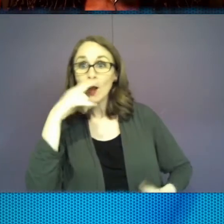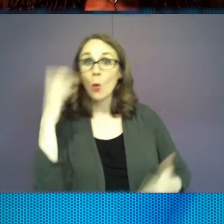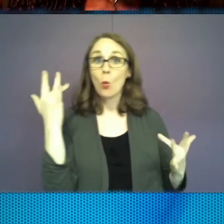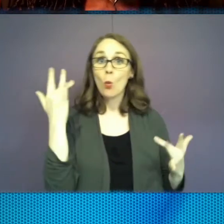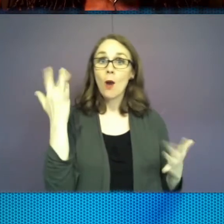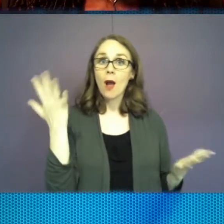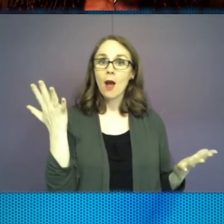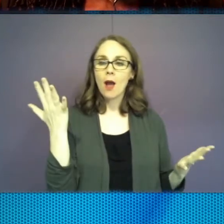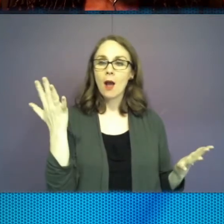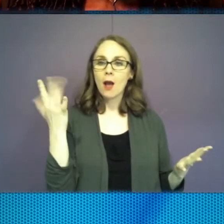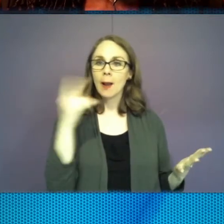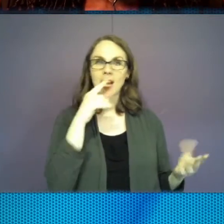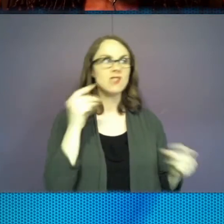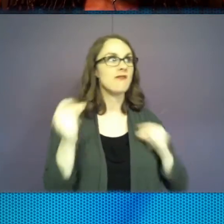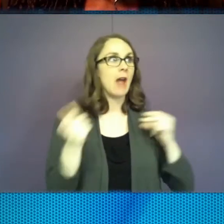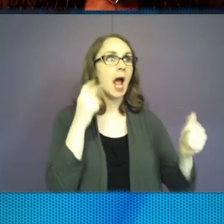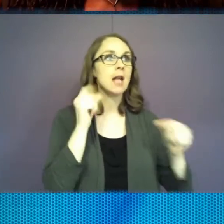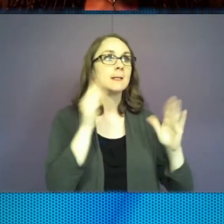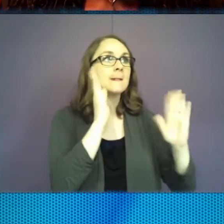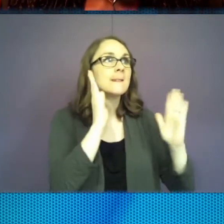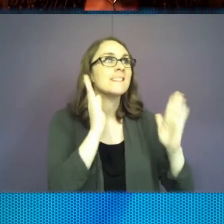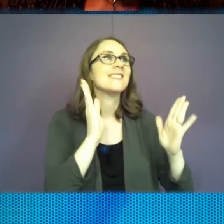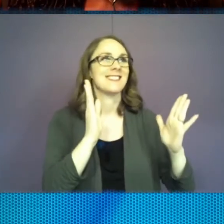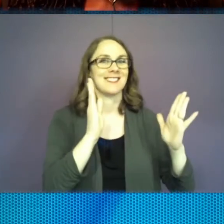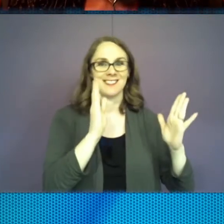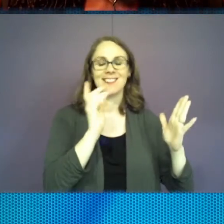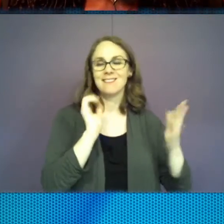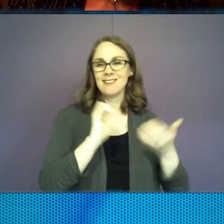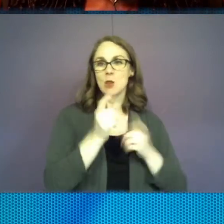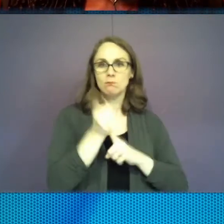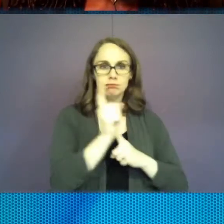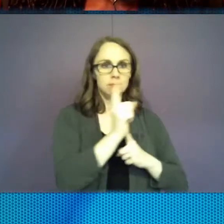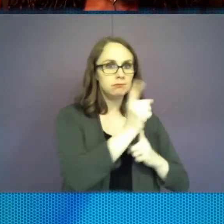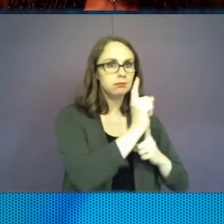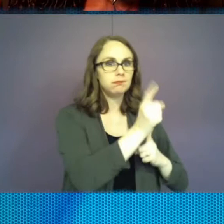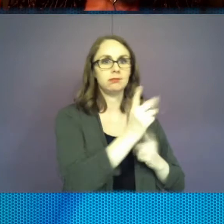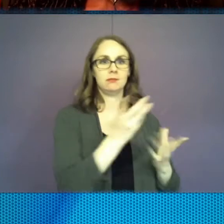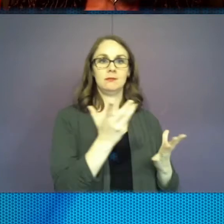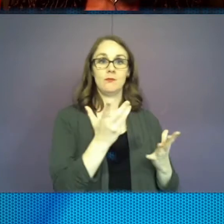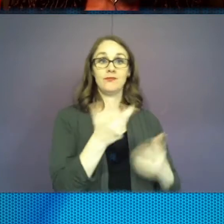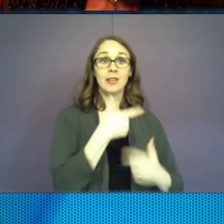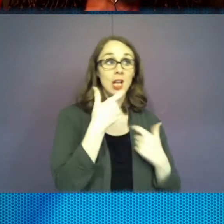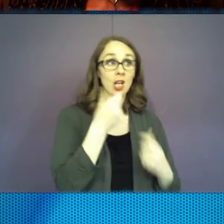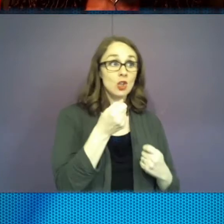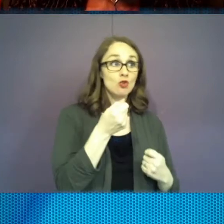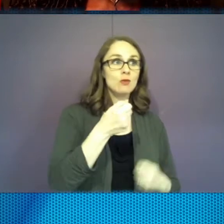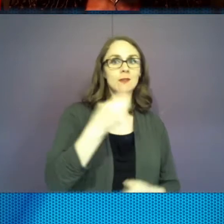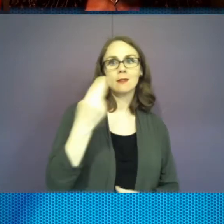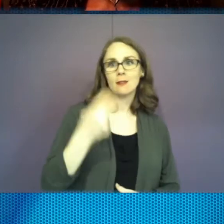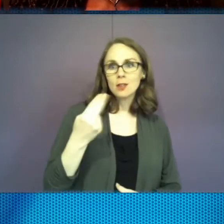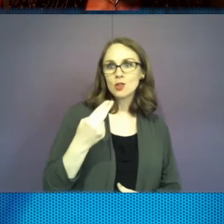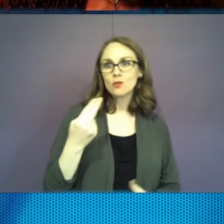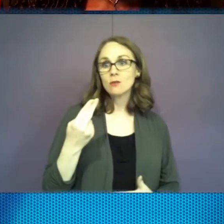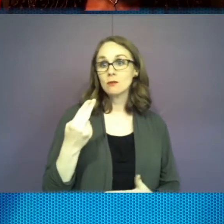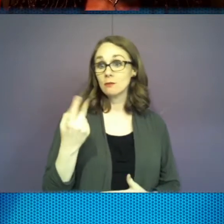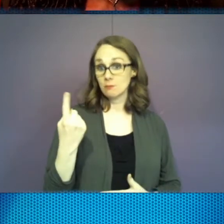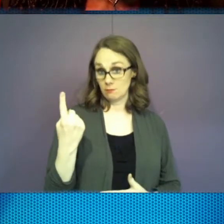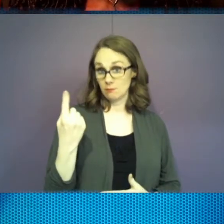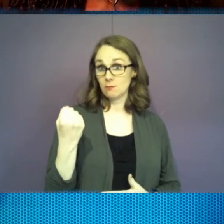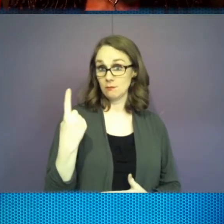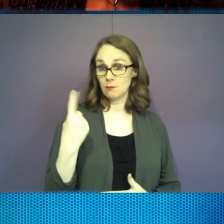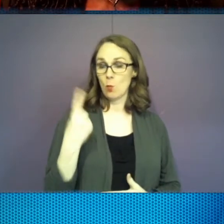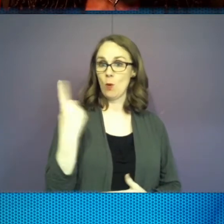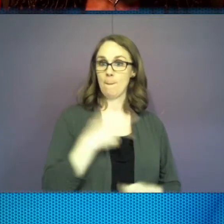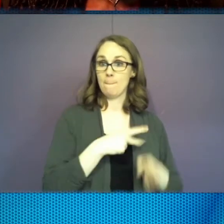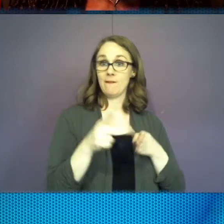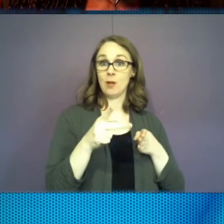kids are very fast in the moment that are you working. It was interesting history. A professional